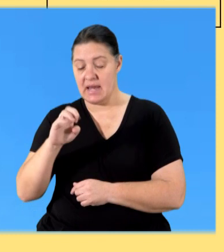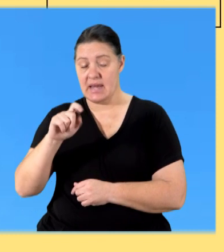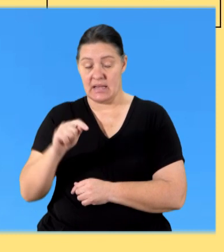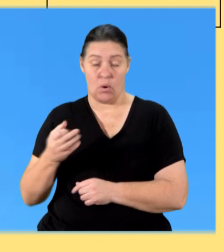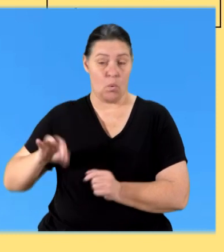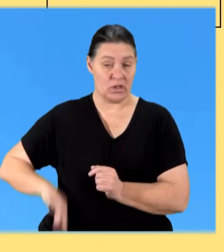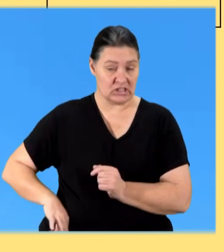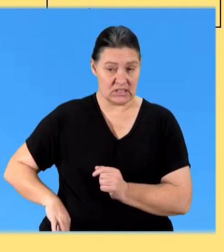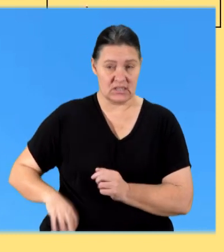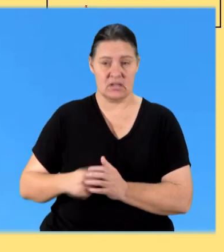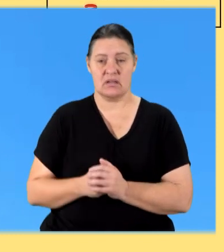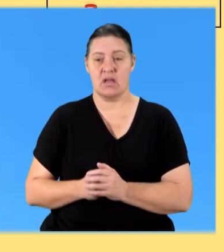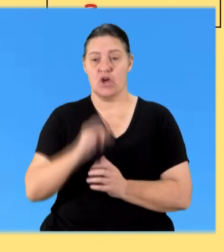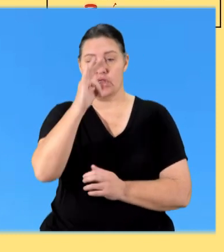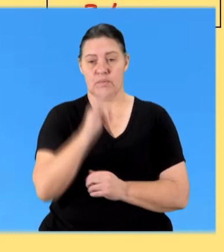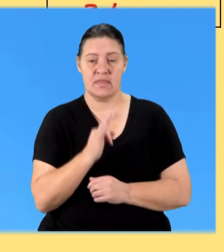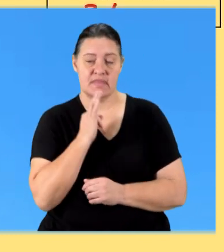wages, which is